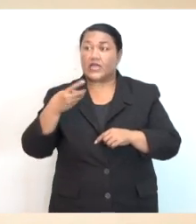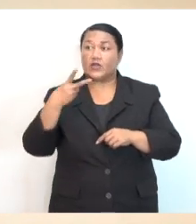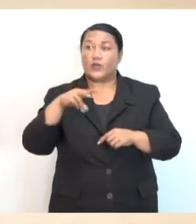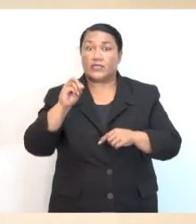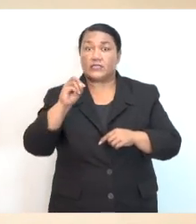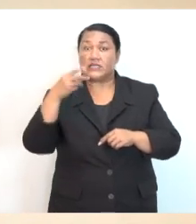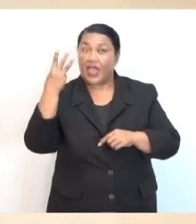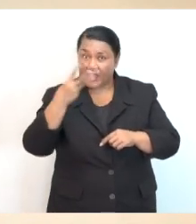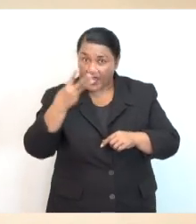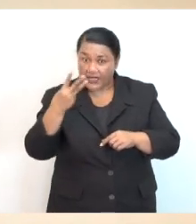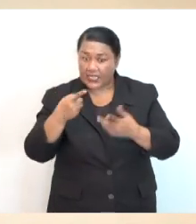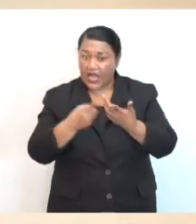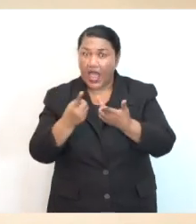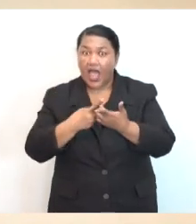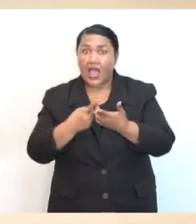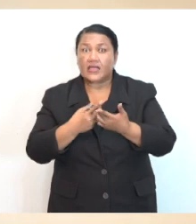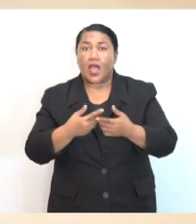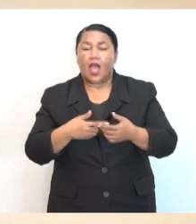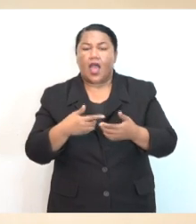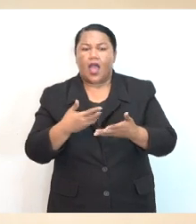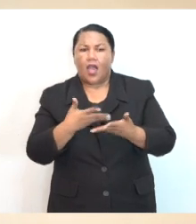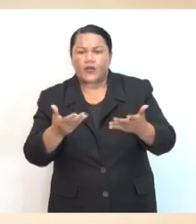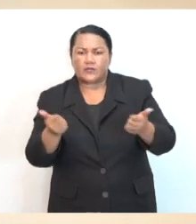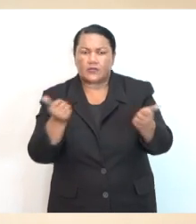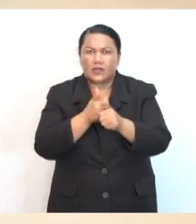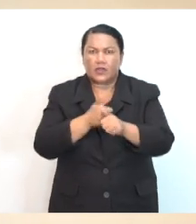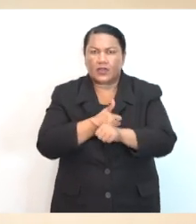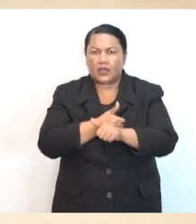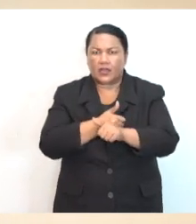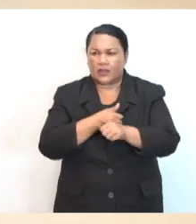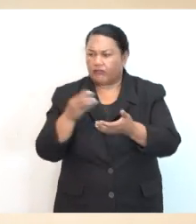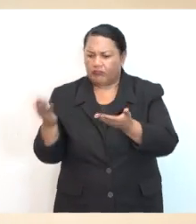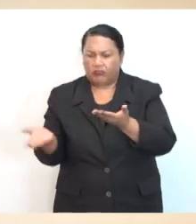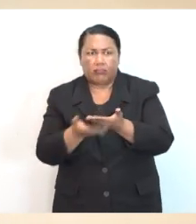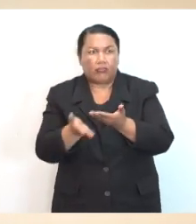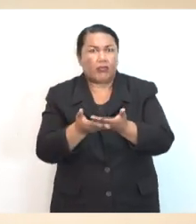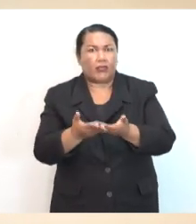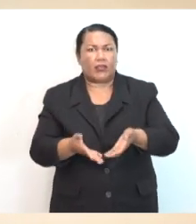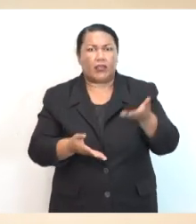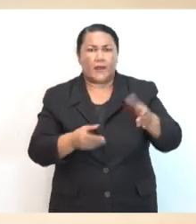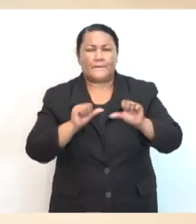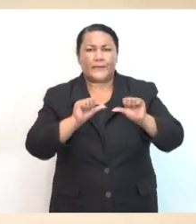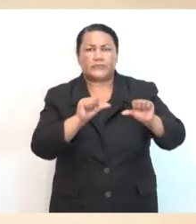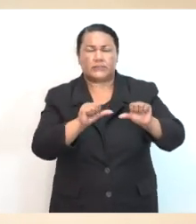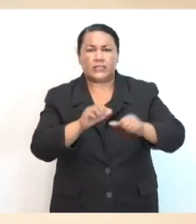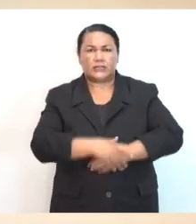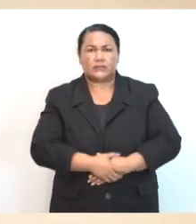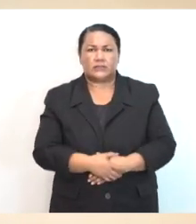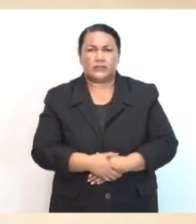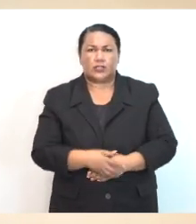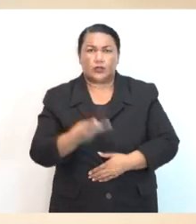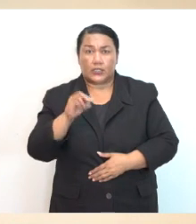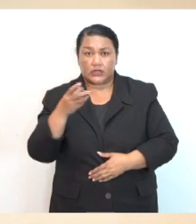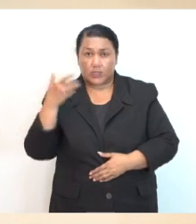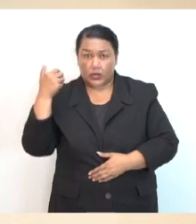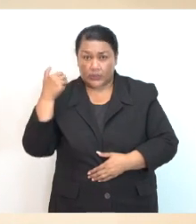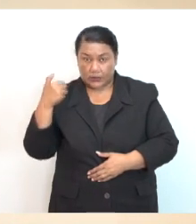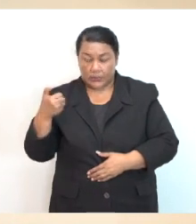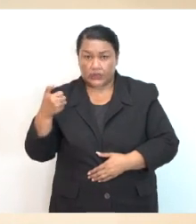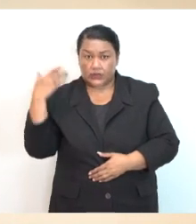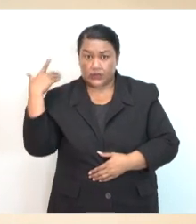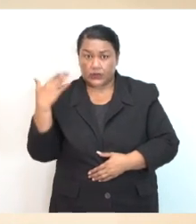the Constitutional Officers Commission to the President. That is the fact of the matter. Since 2006, almost all